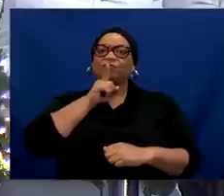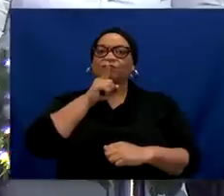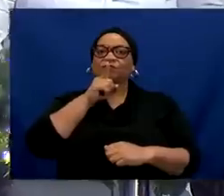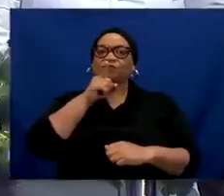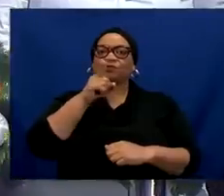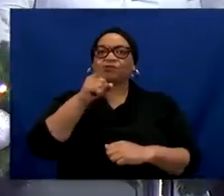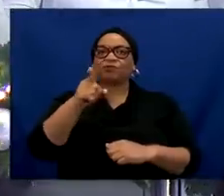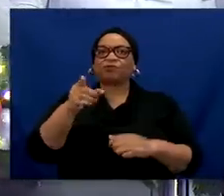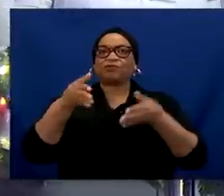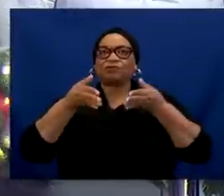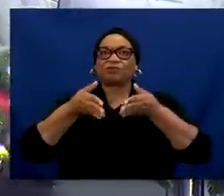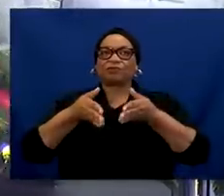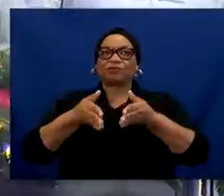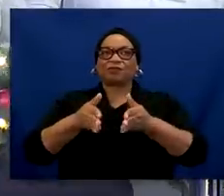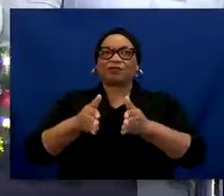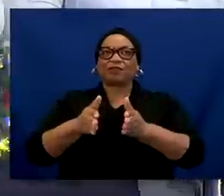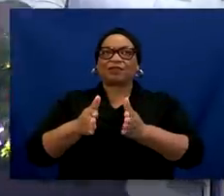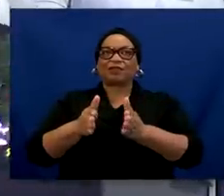Truth in the way.